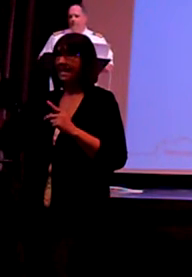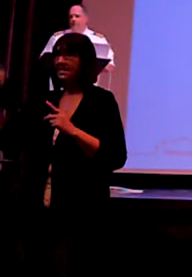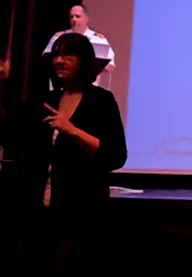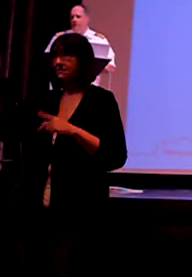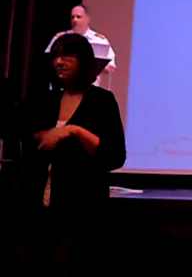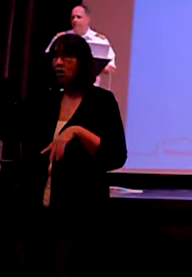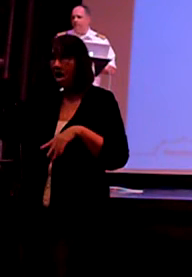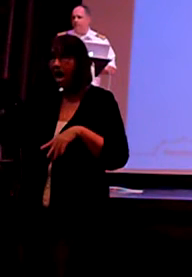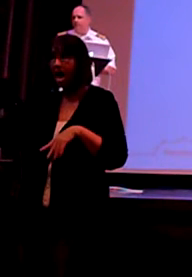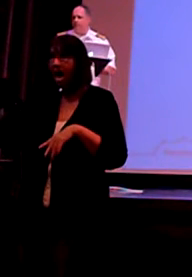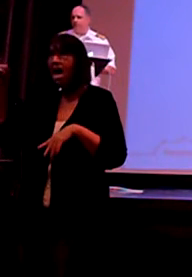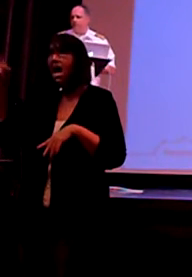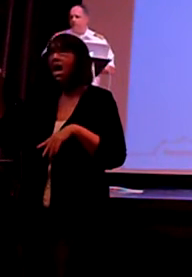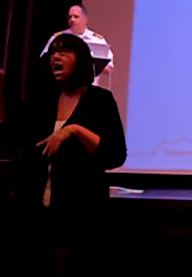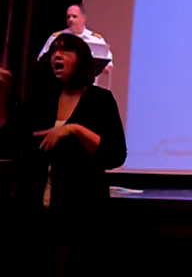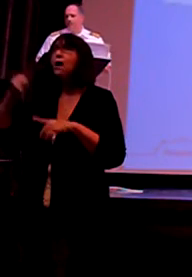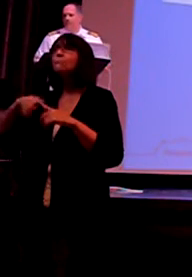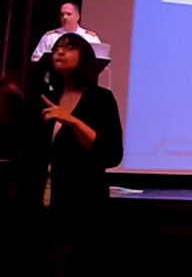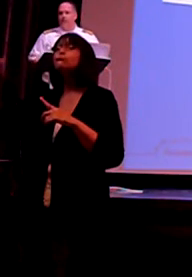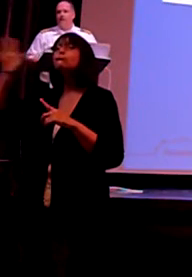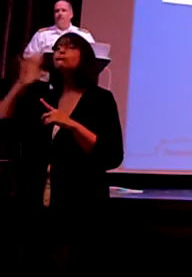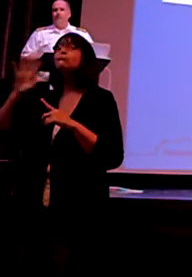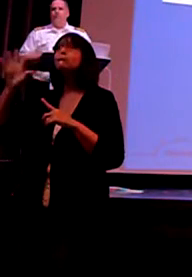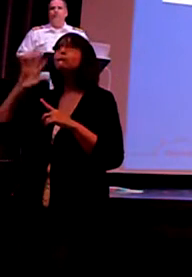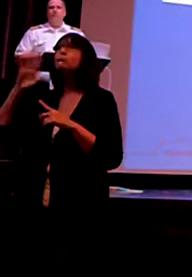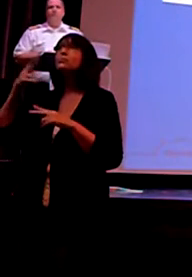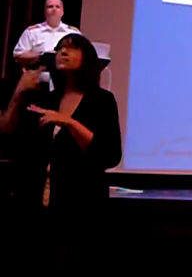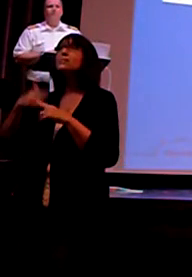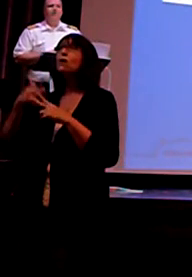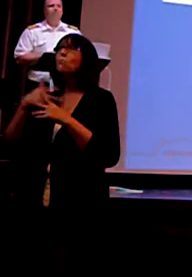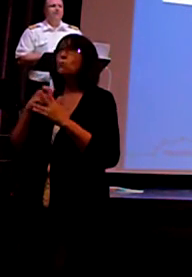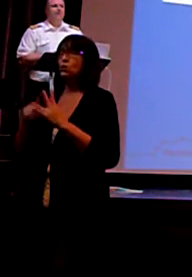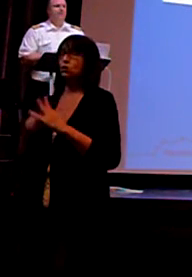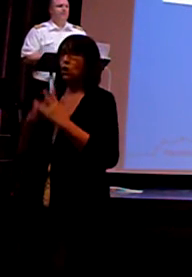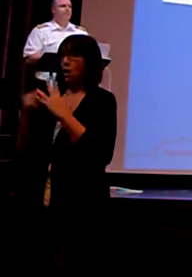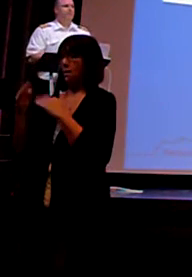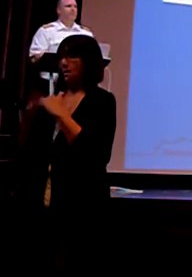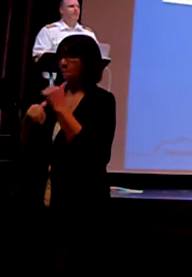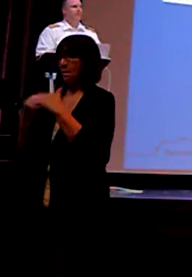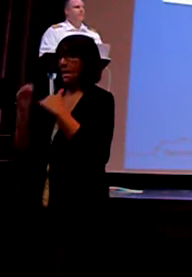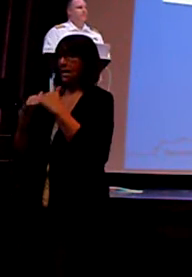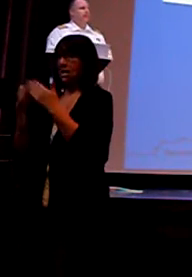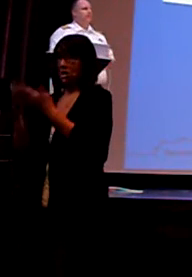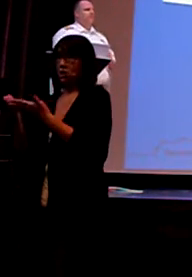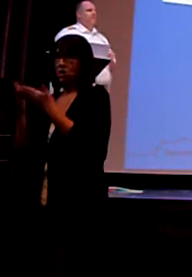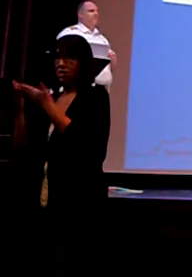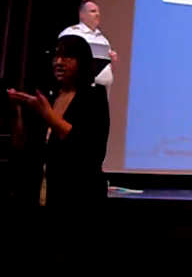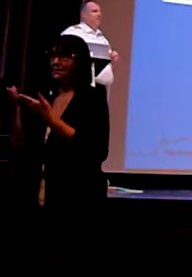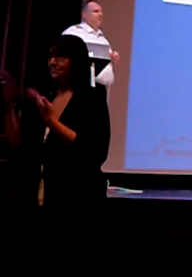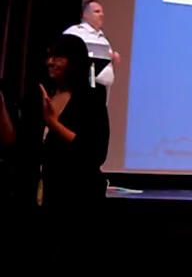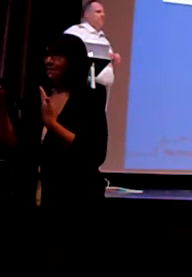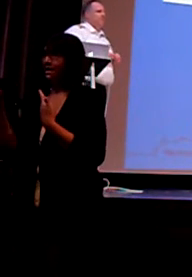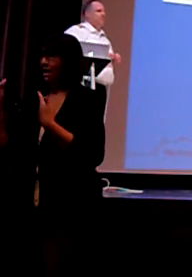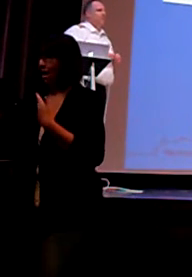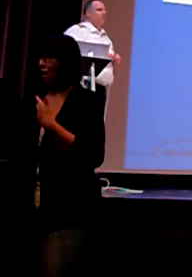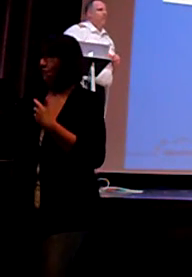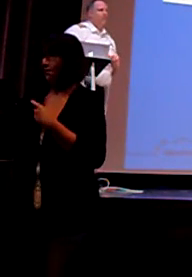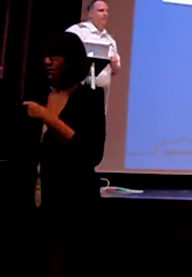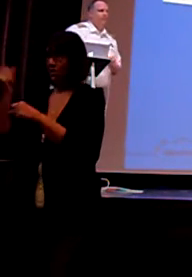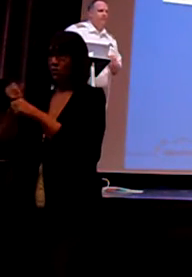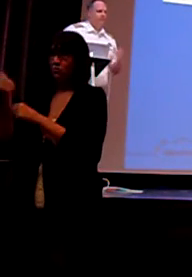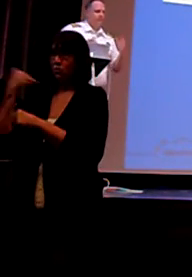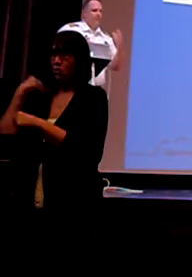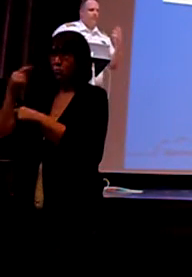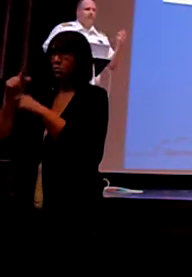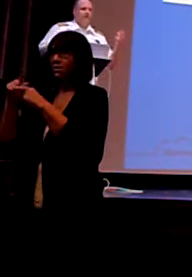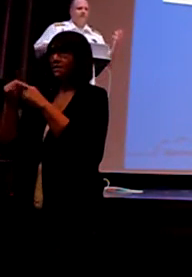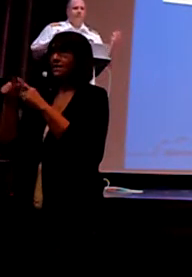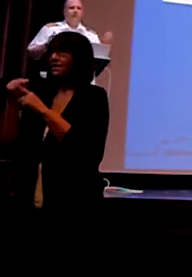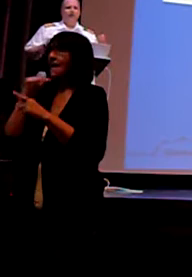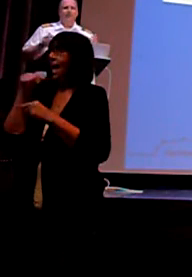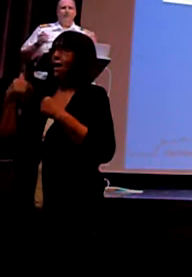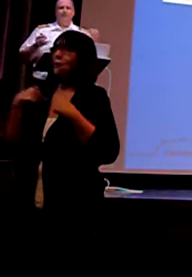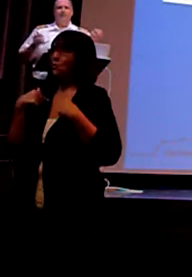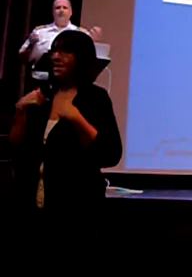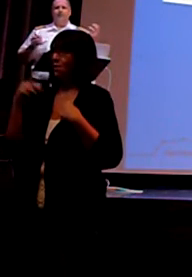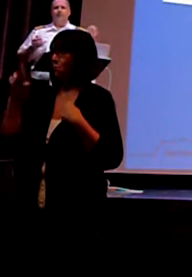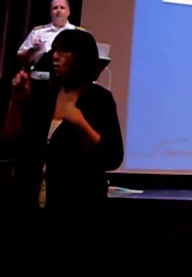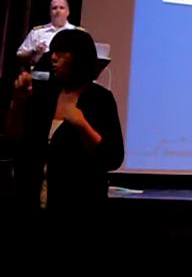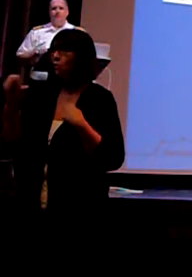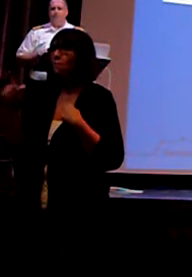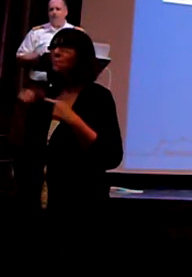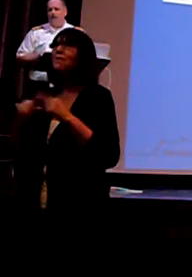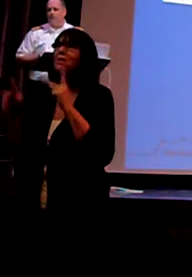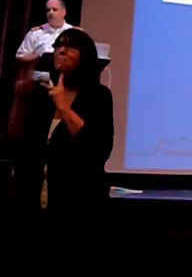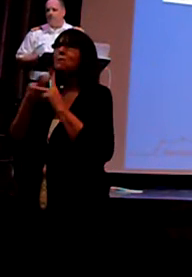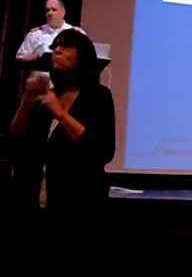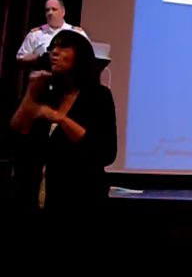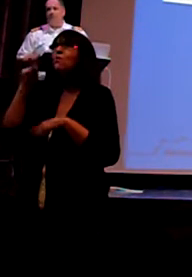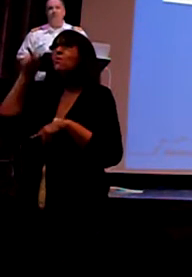France, but when we started building ships here 150 years ago, not we as in Royal, but the